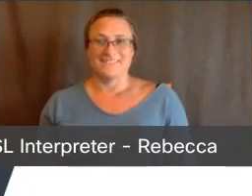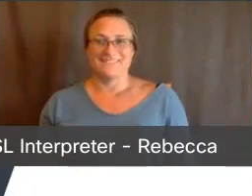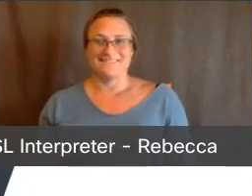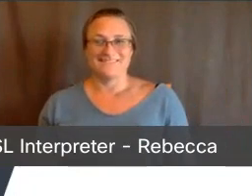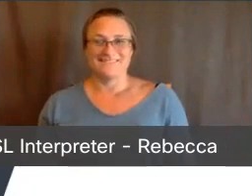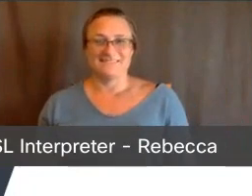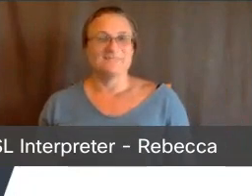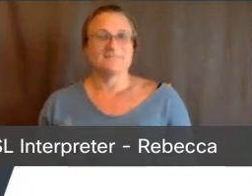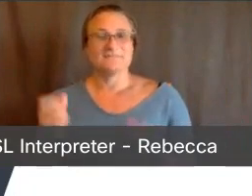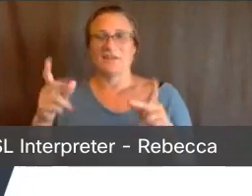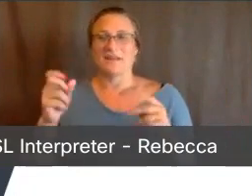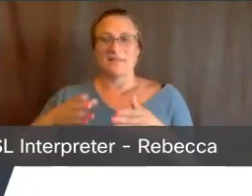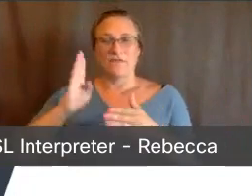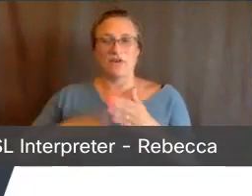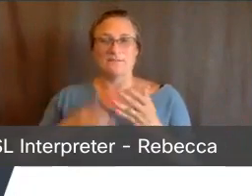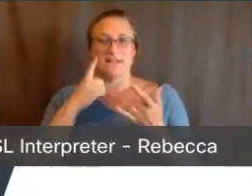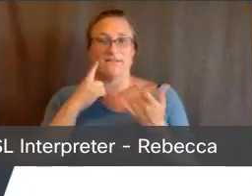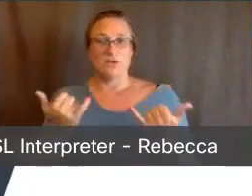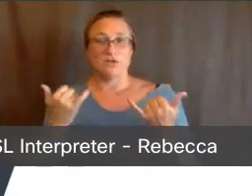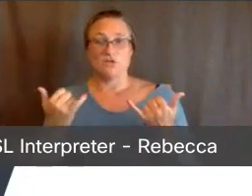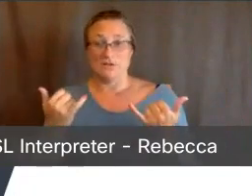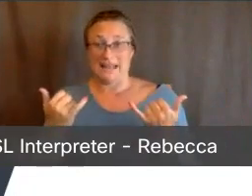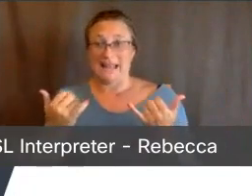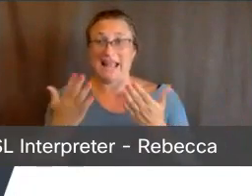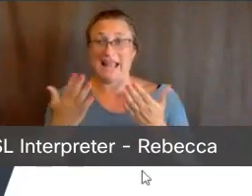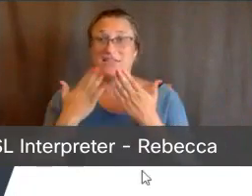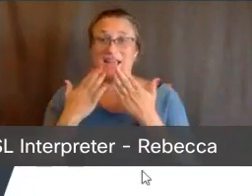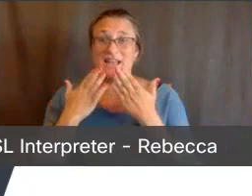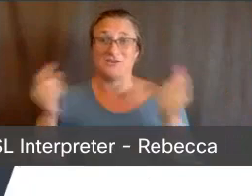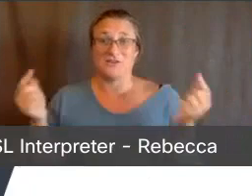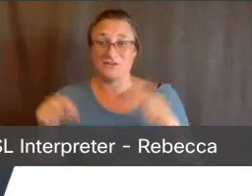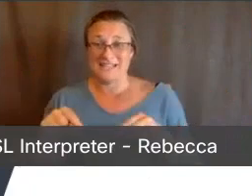Fantastic. Well, that wraps it up for today, everyone. Thank you for